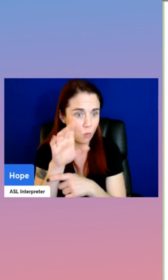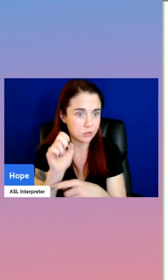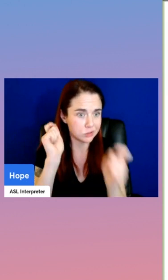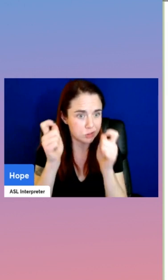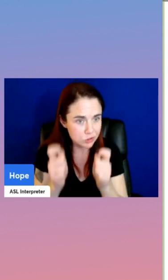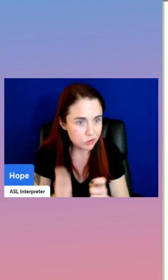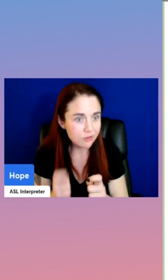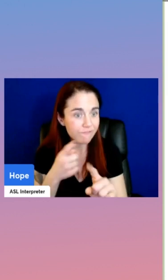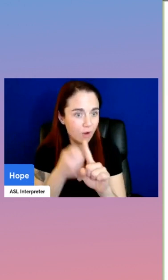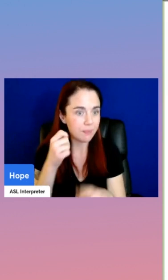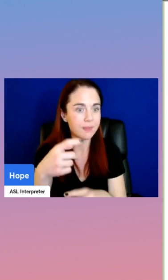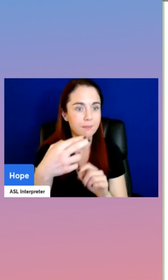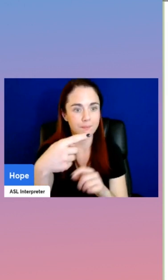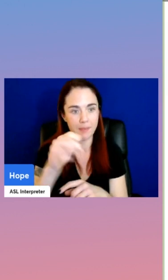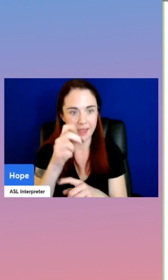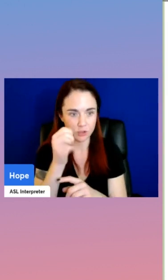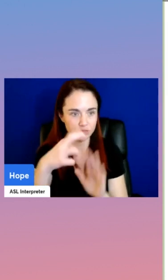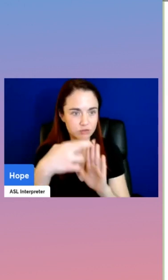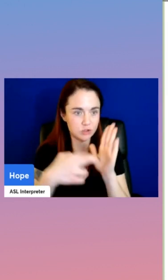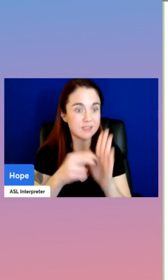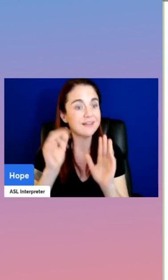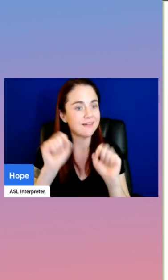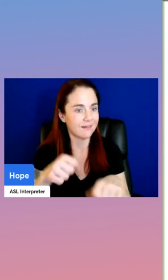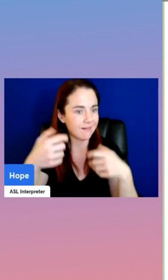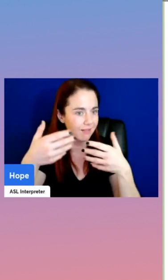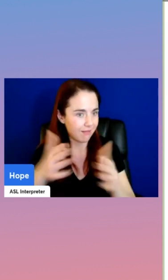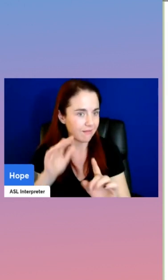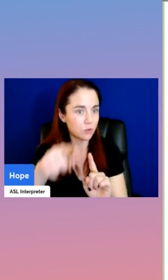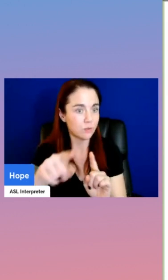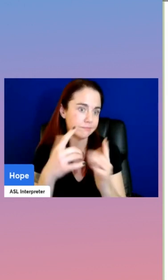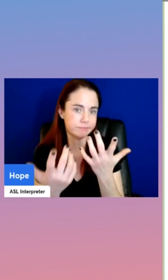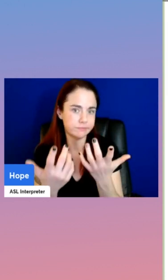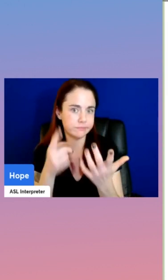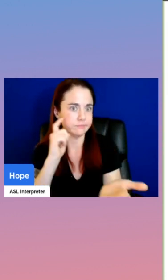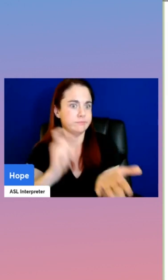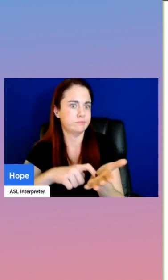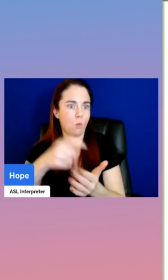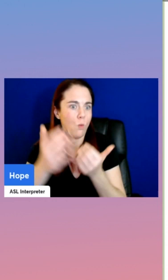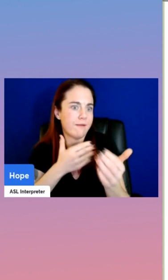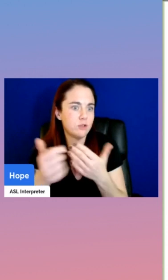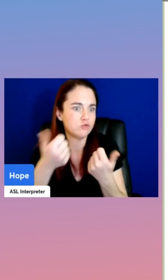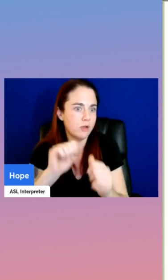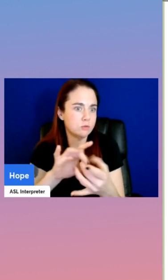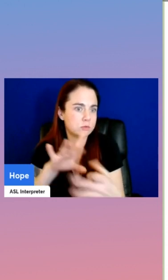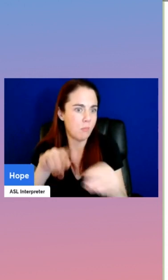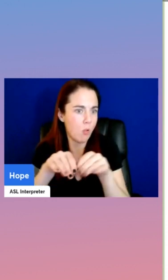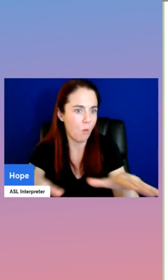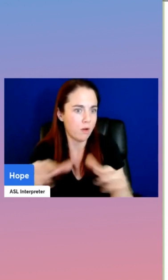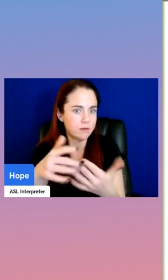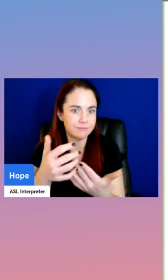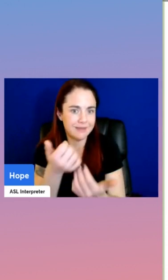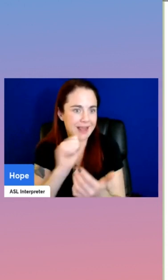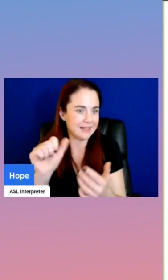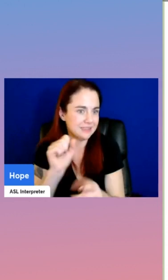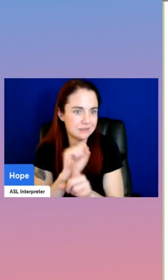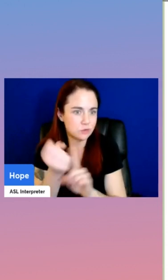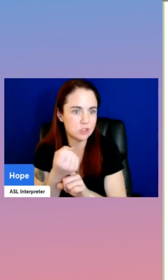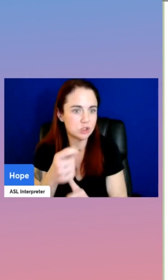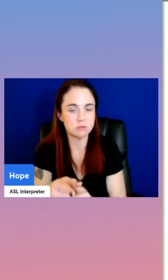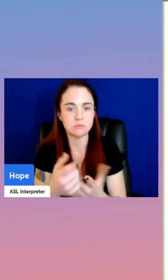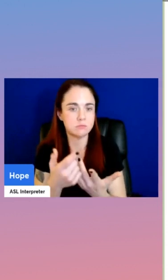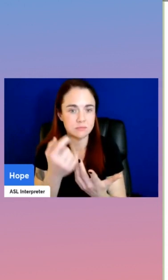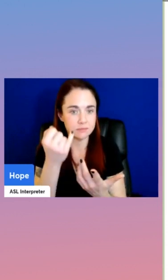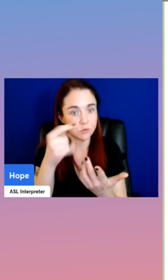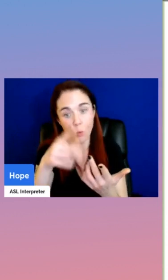HCP Packer registry. It can allow you to detect whether you are trying to deploy an EC2 instance using a deprecated or